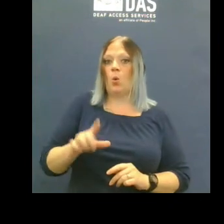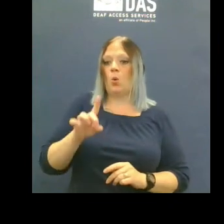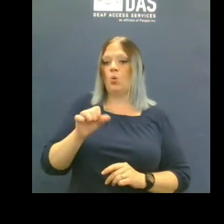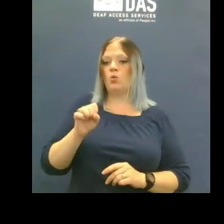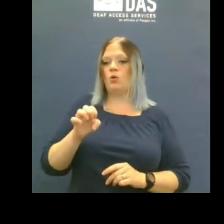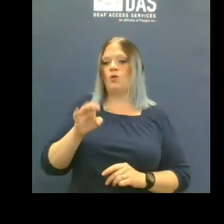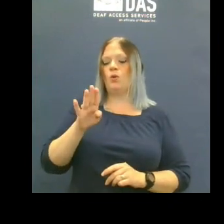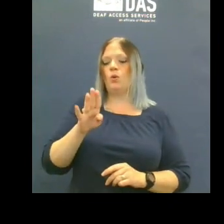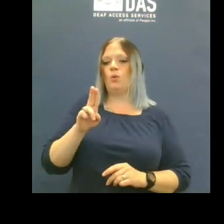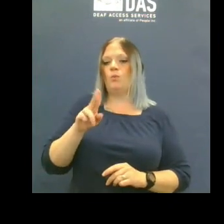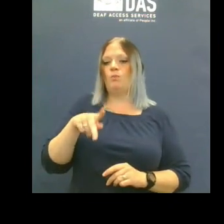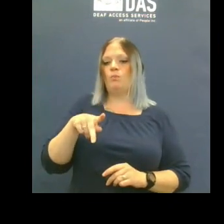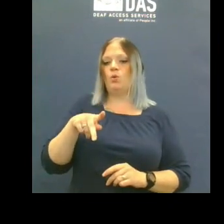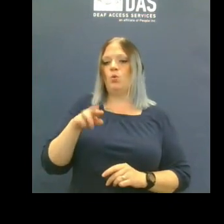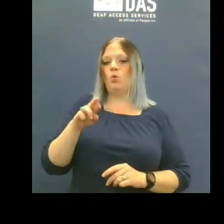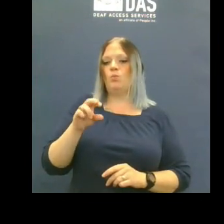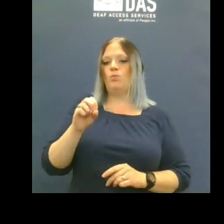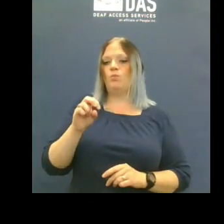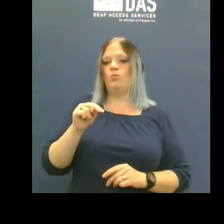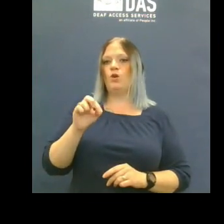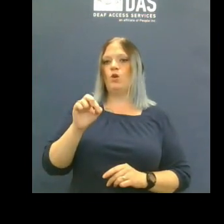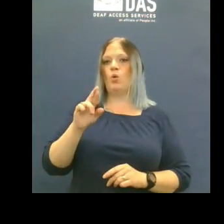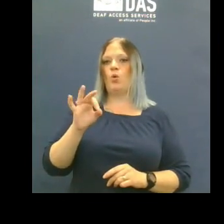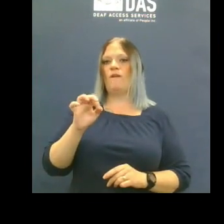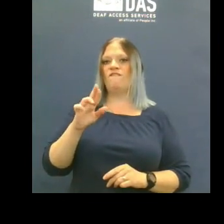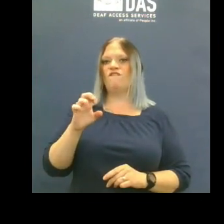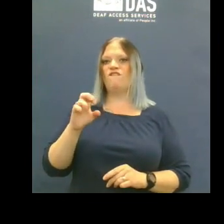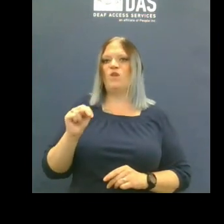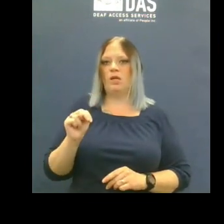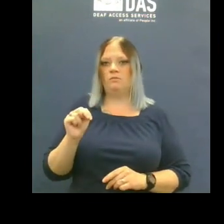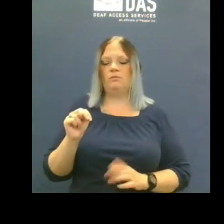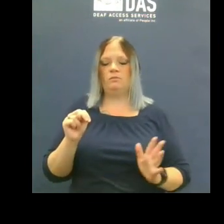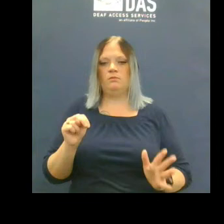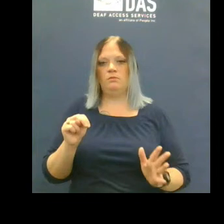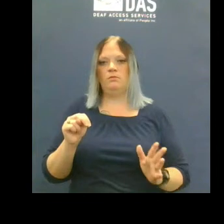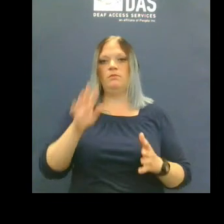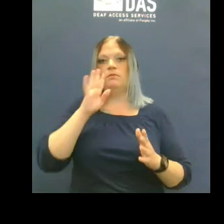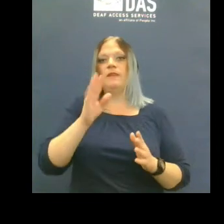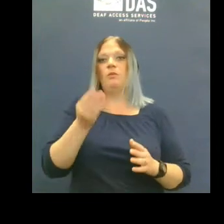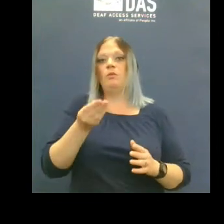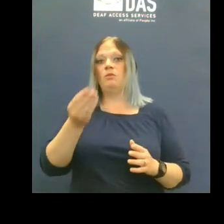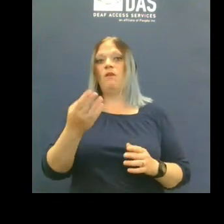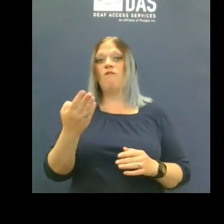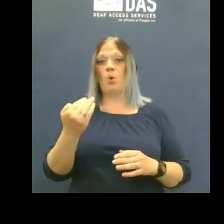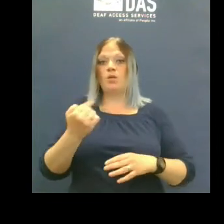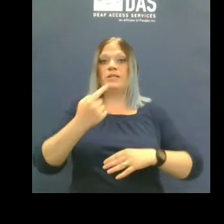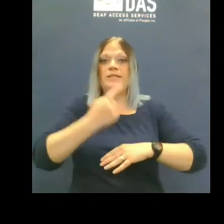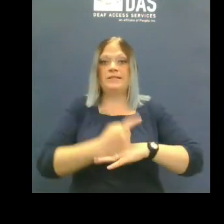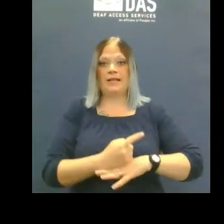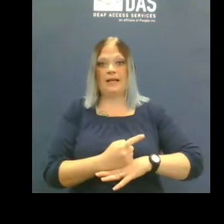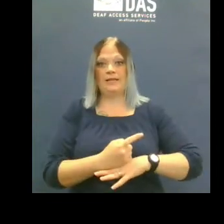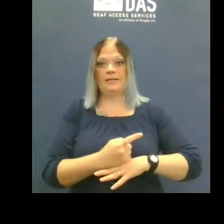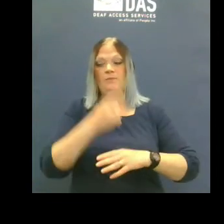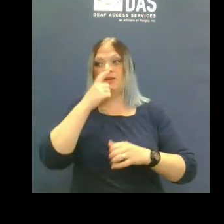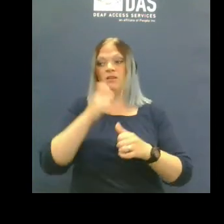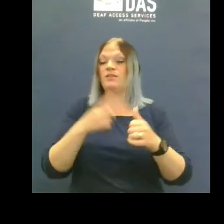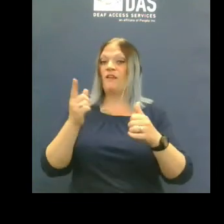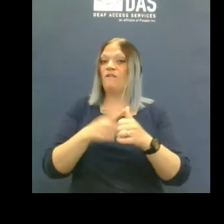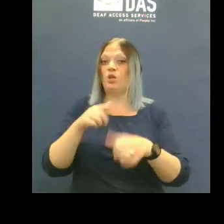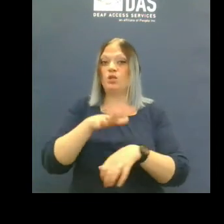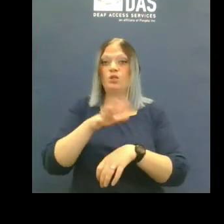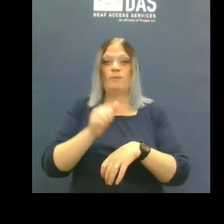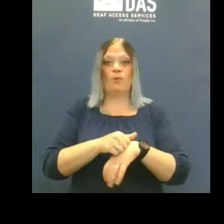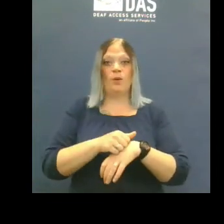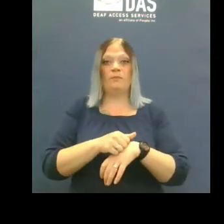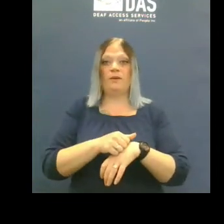buprenorphine. They're going to give enough for 14 days, just because it might be a little bit more difficult now to get a first appointment with a new